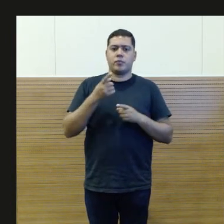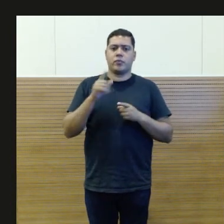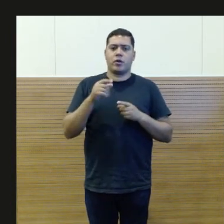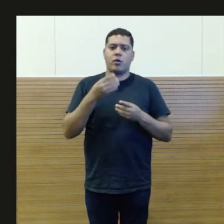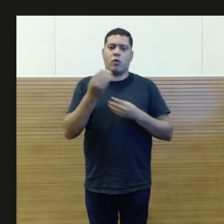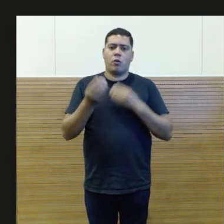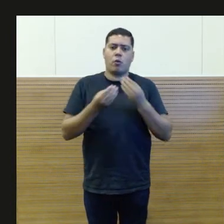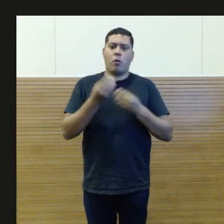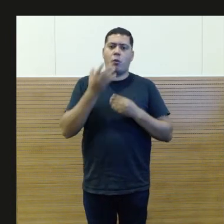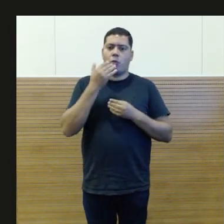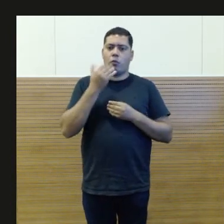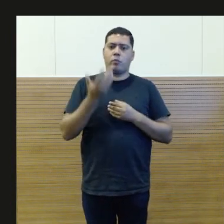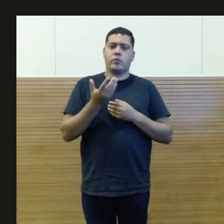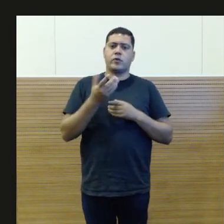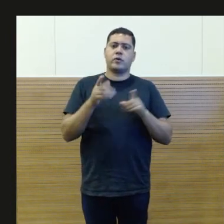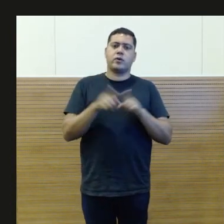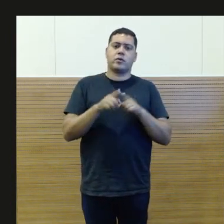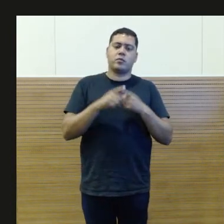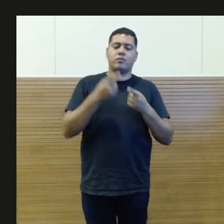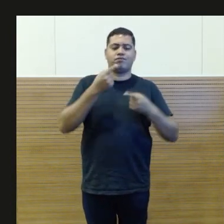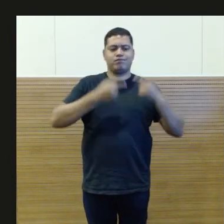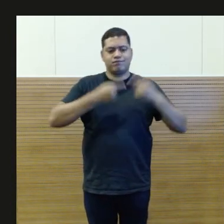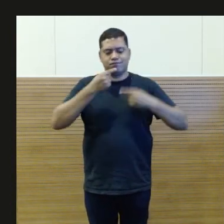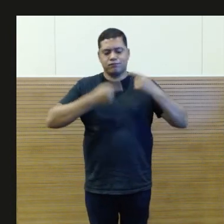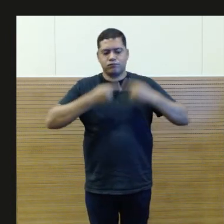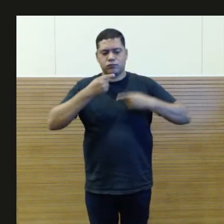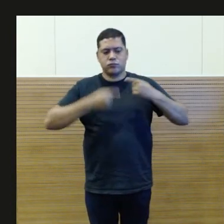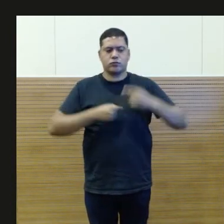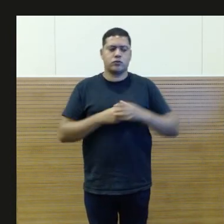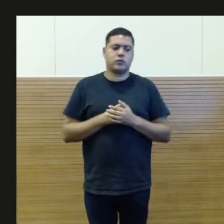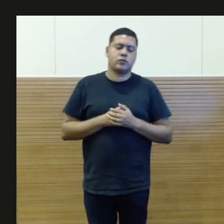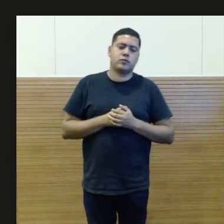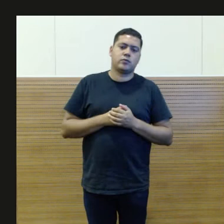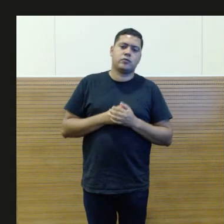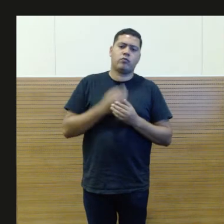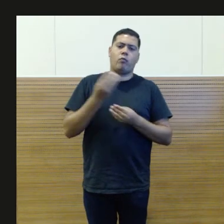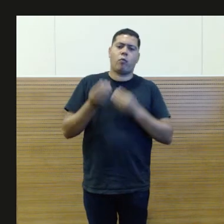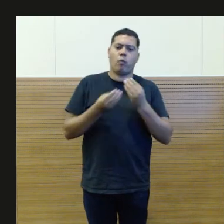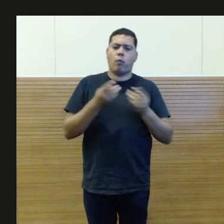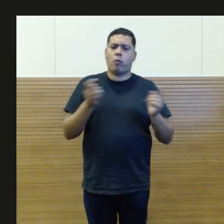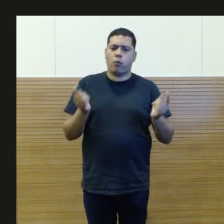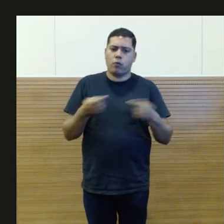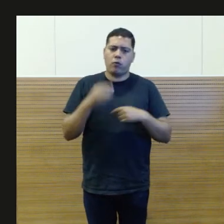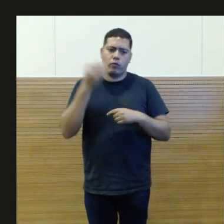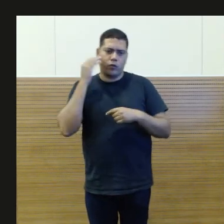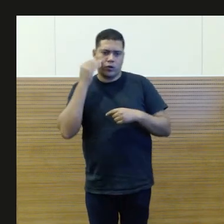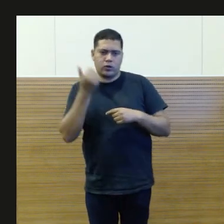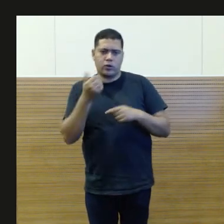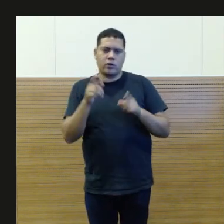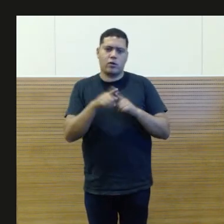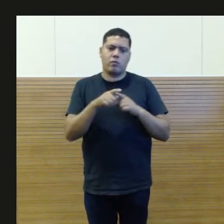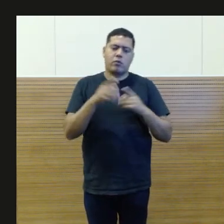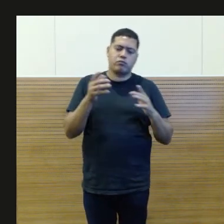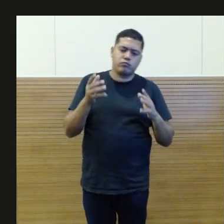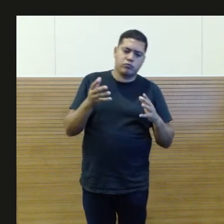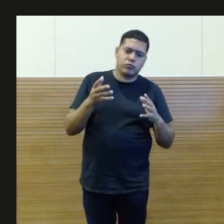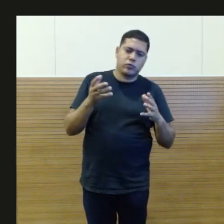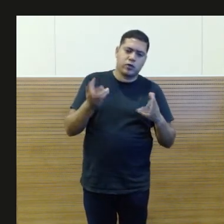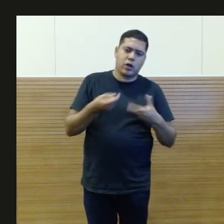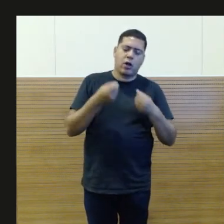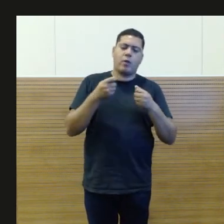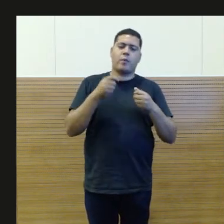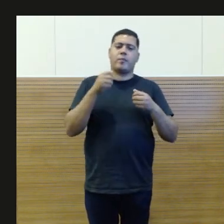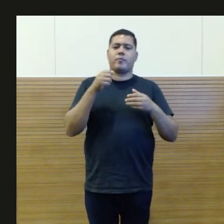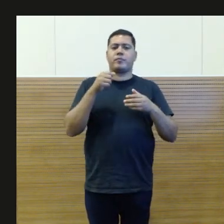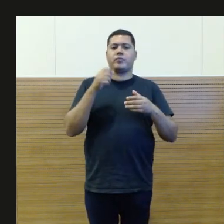the school food fund, we have messages of on how to work with this guide with